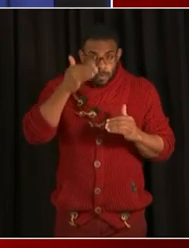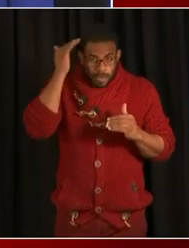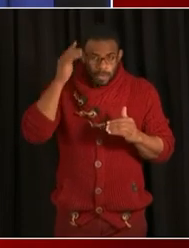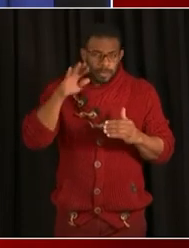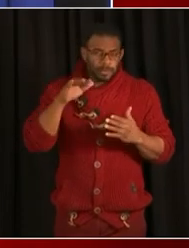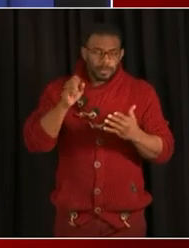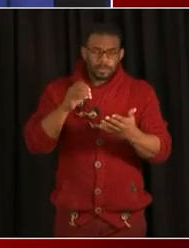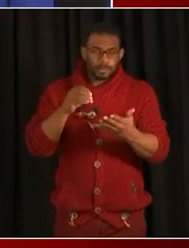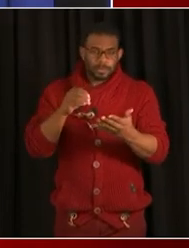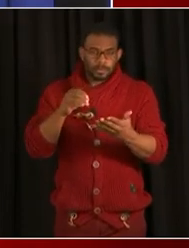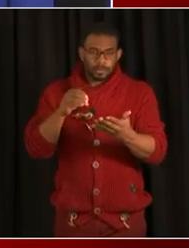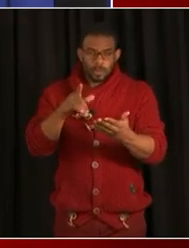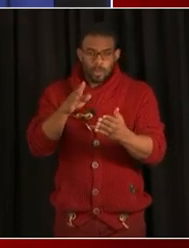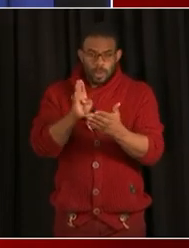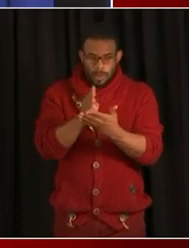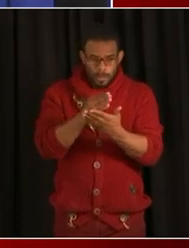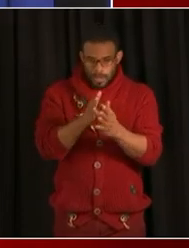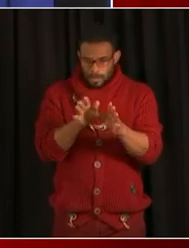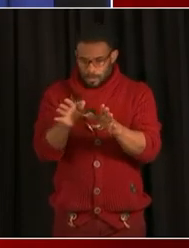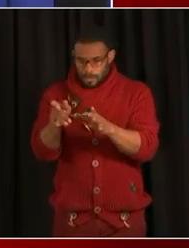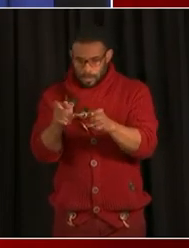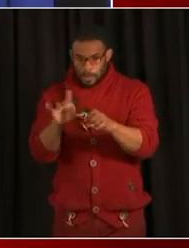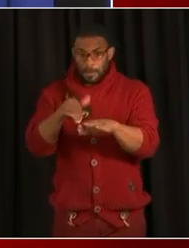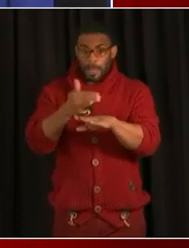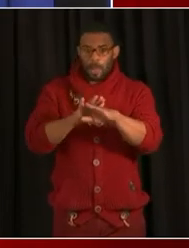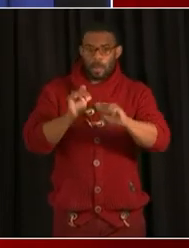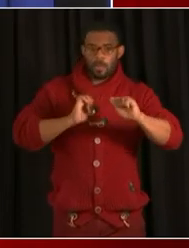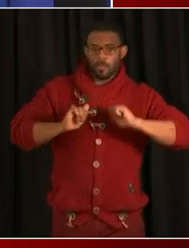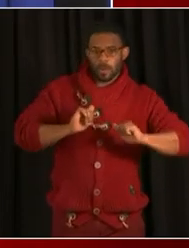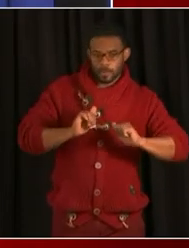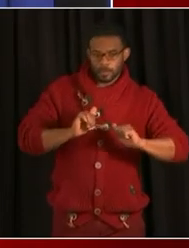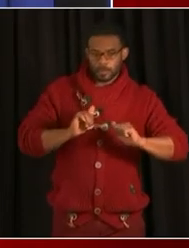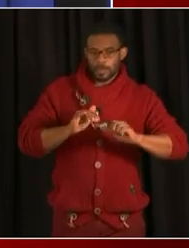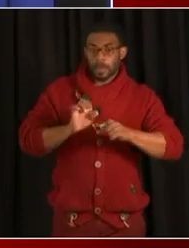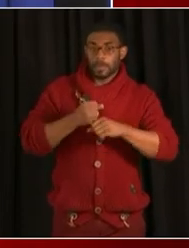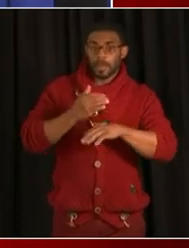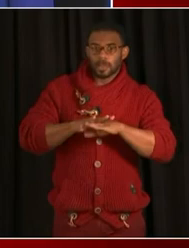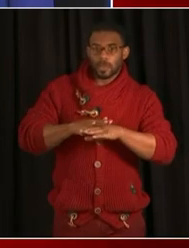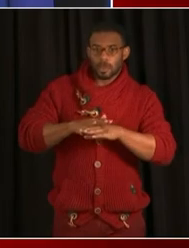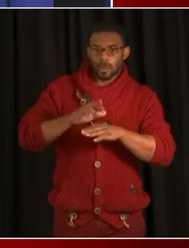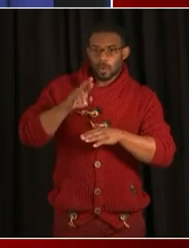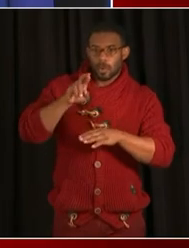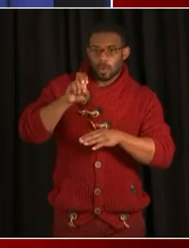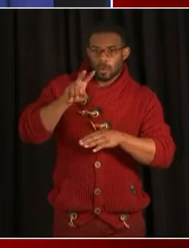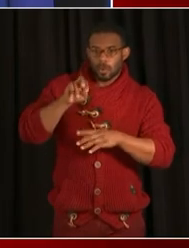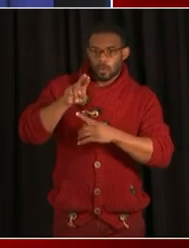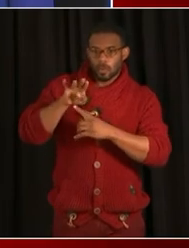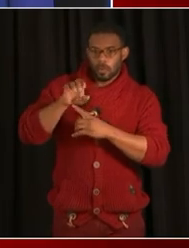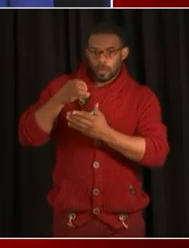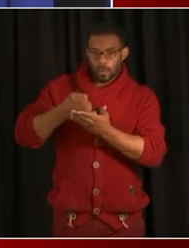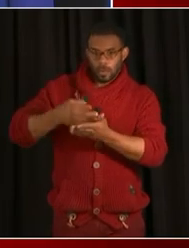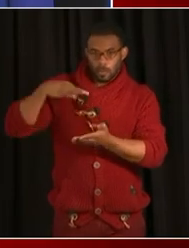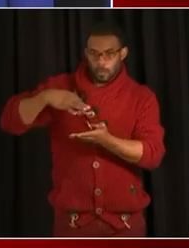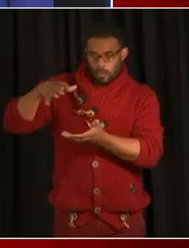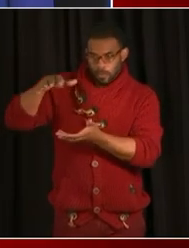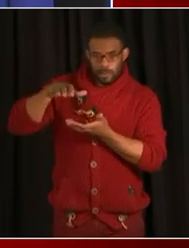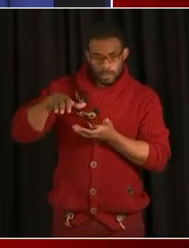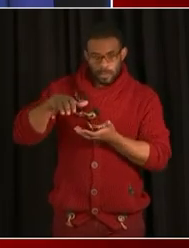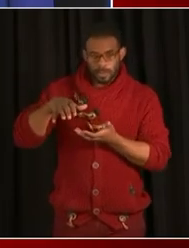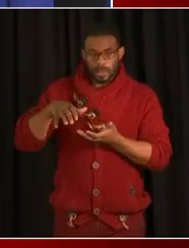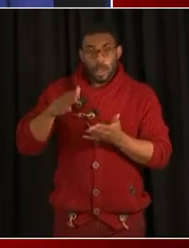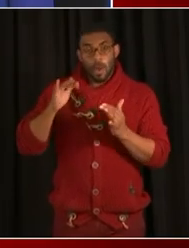head, so you're budgeting based on performance, and hopefully this wouldn't occur again in our lifetime,